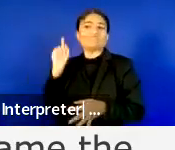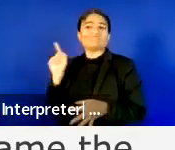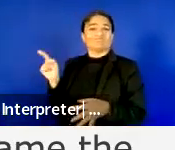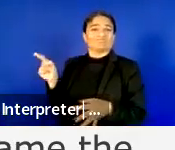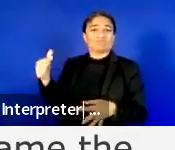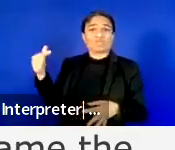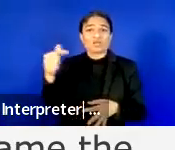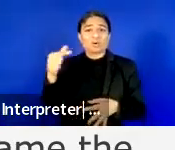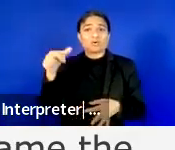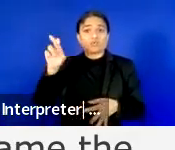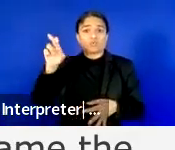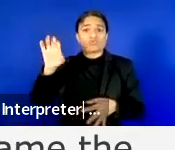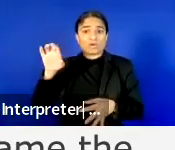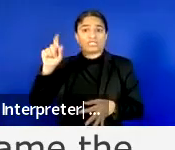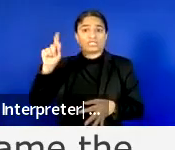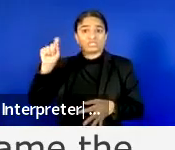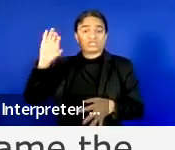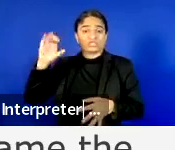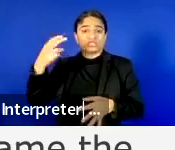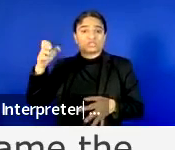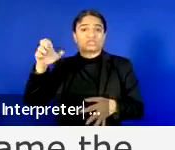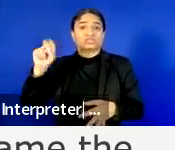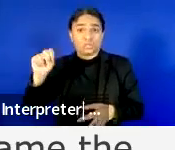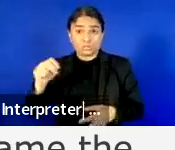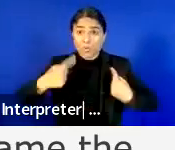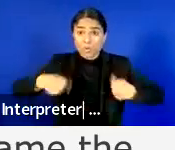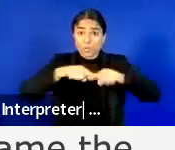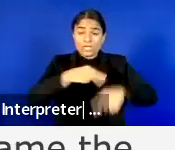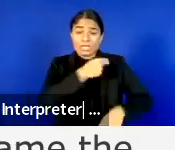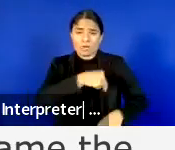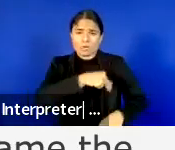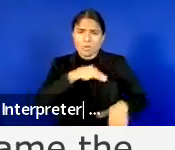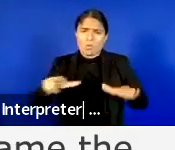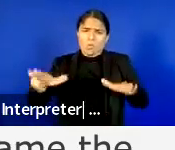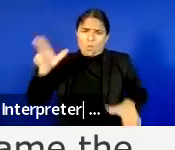include everyone, including women, girls, and gender diverse with